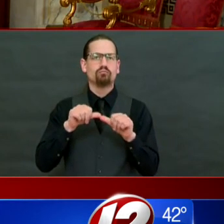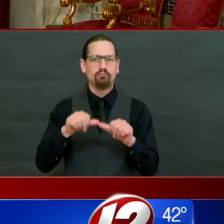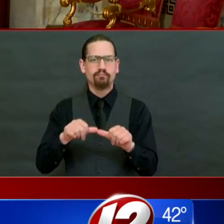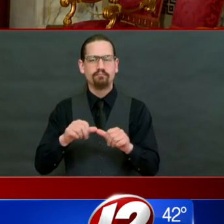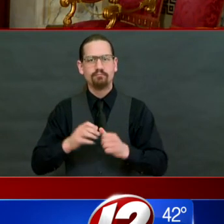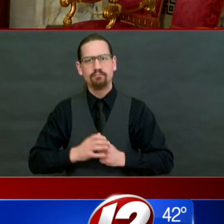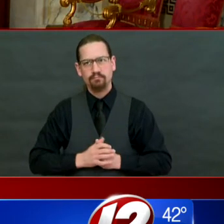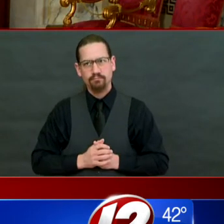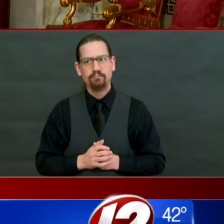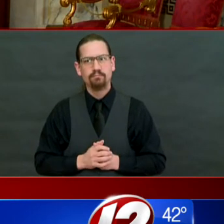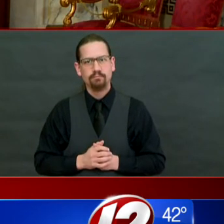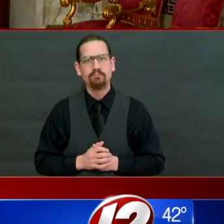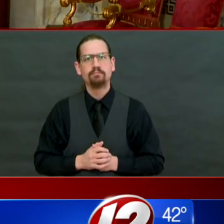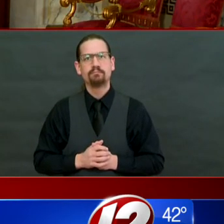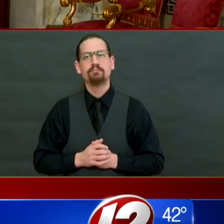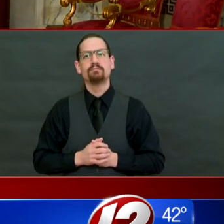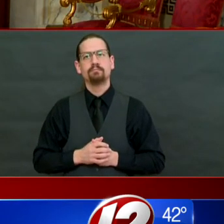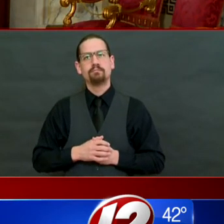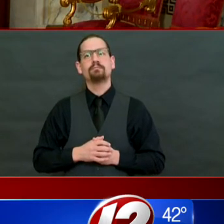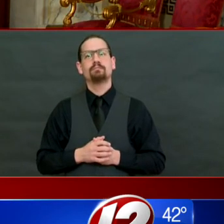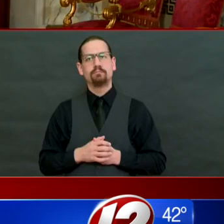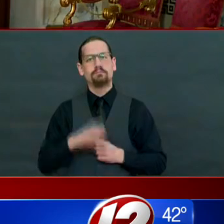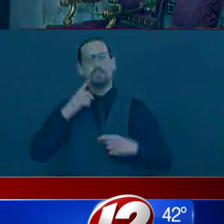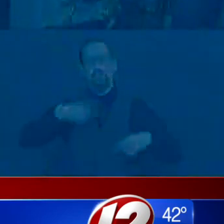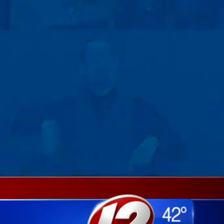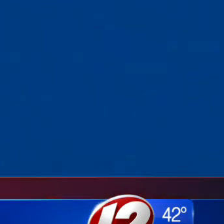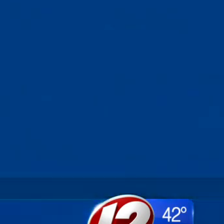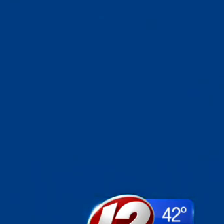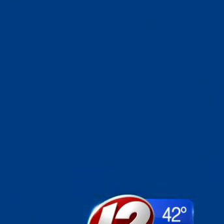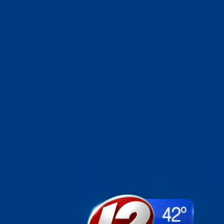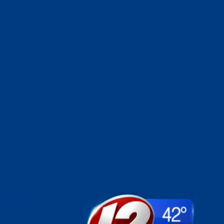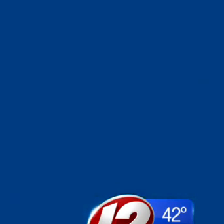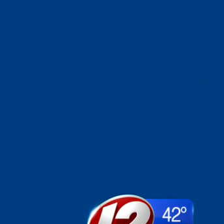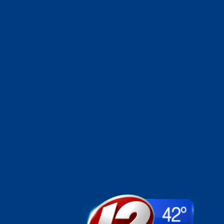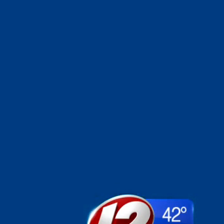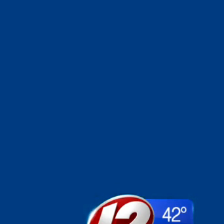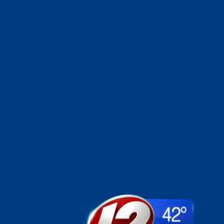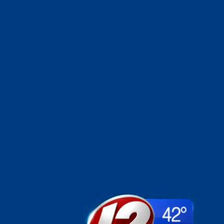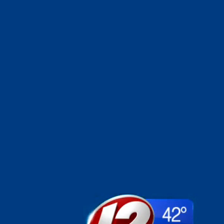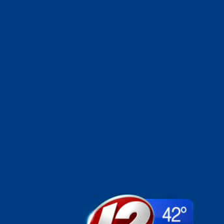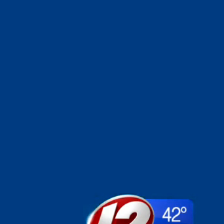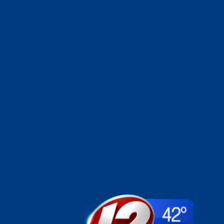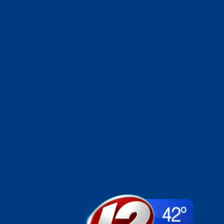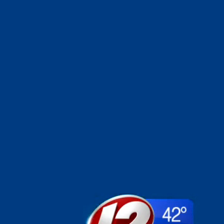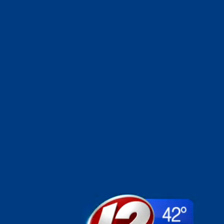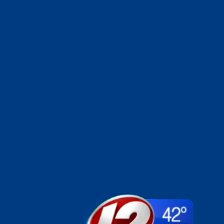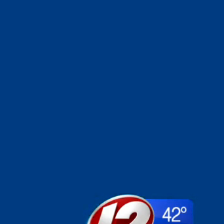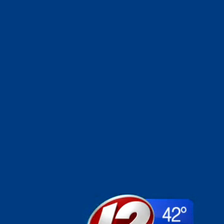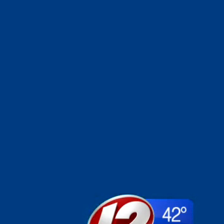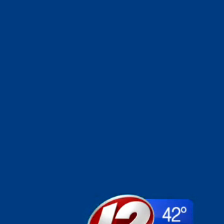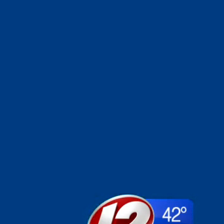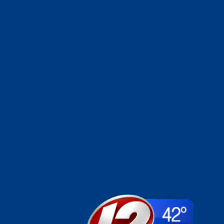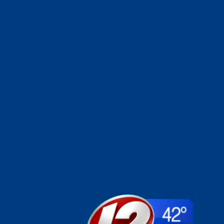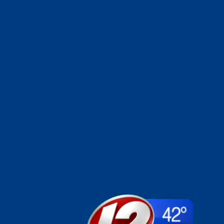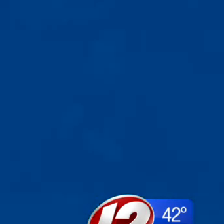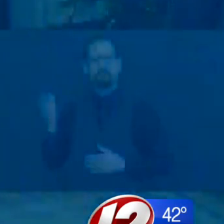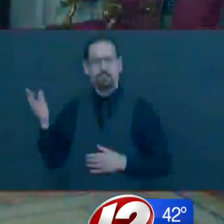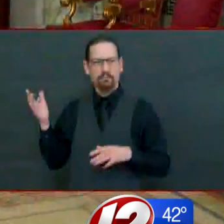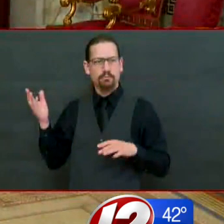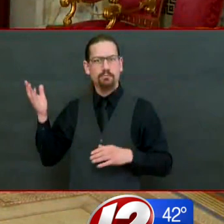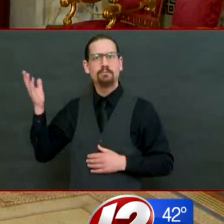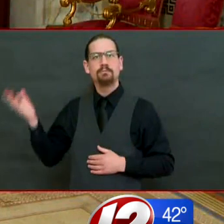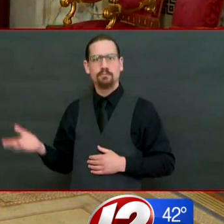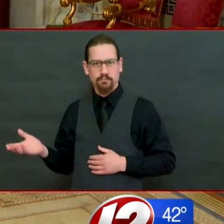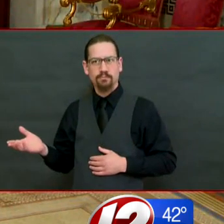You will see the data on the screen, hopefully it's there now, that our cases